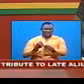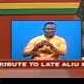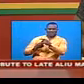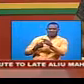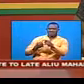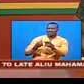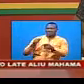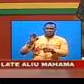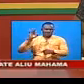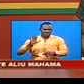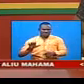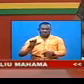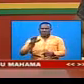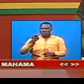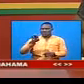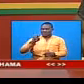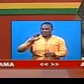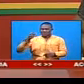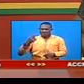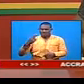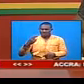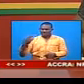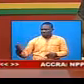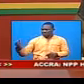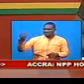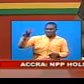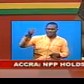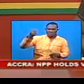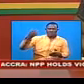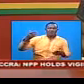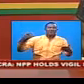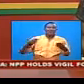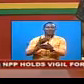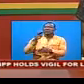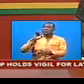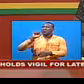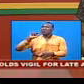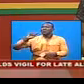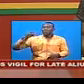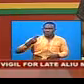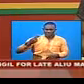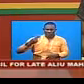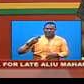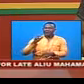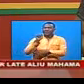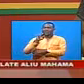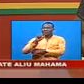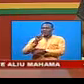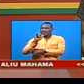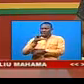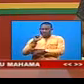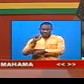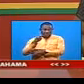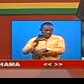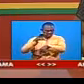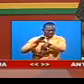The Right Reverend Dr. Daniel Silvanus Mensah Totu has been enthroned as the new bishop of the Accra Diocese of the Anglican